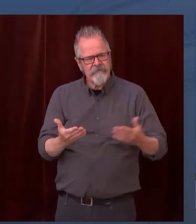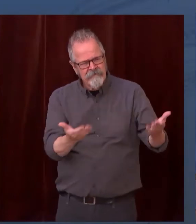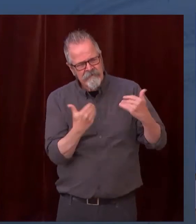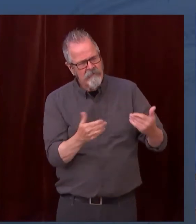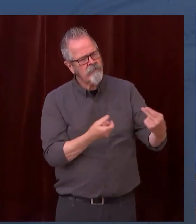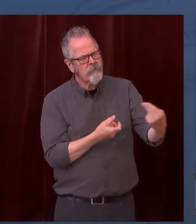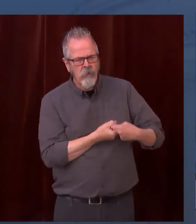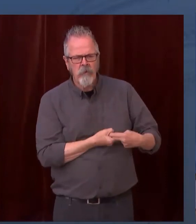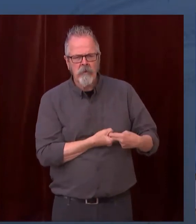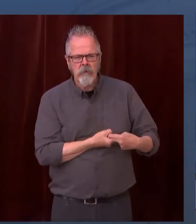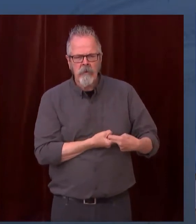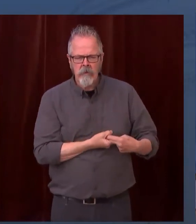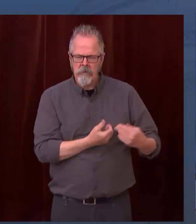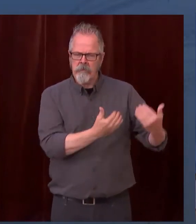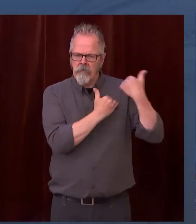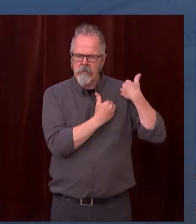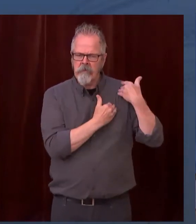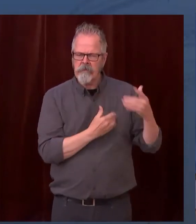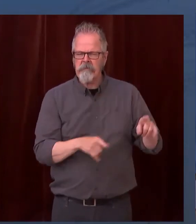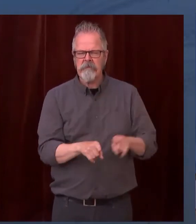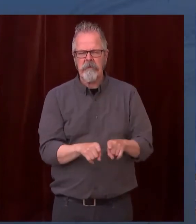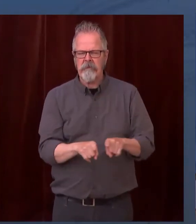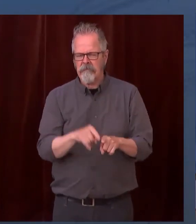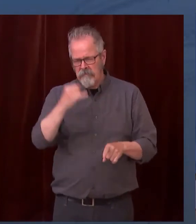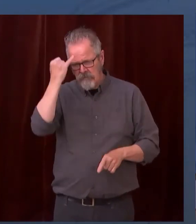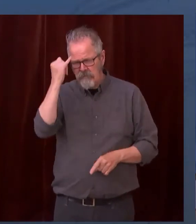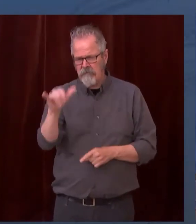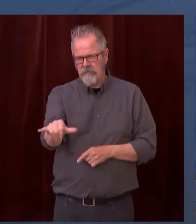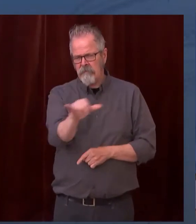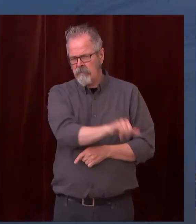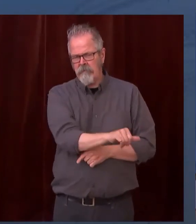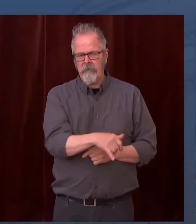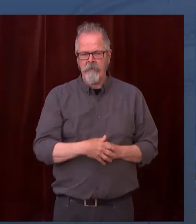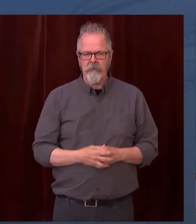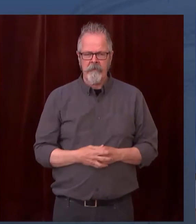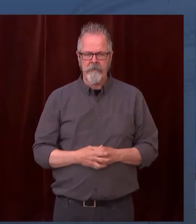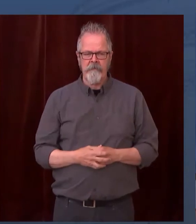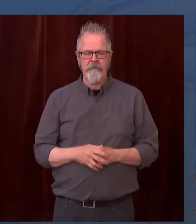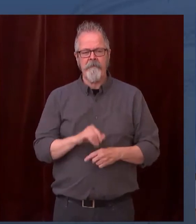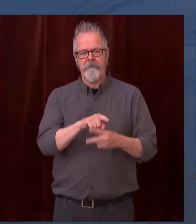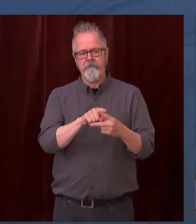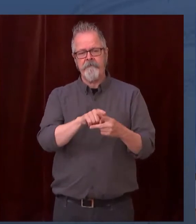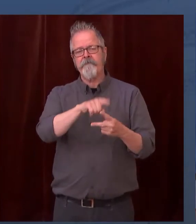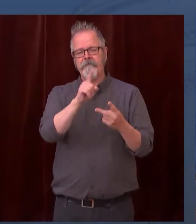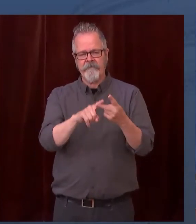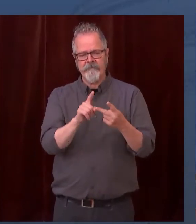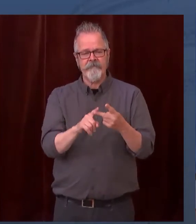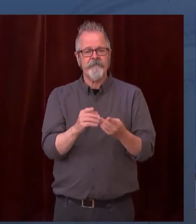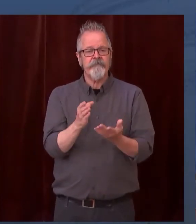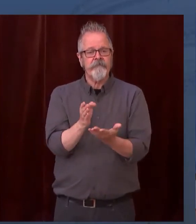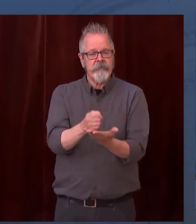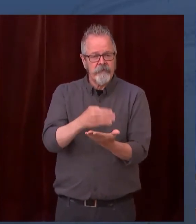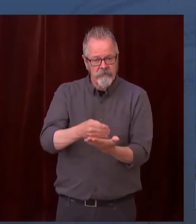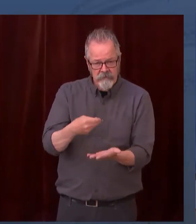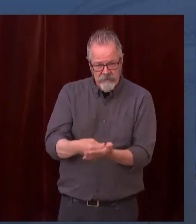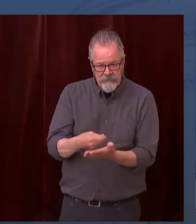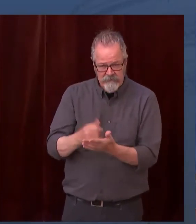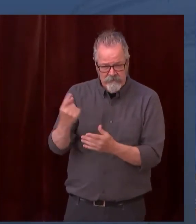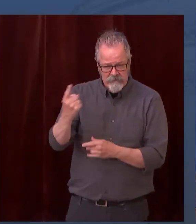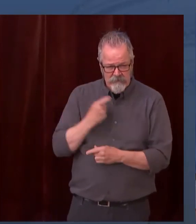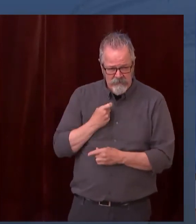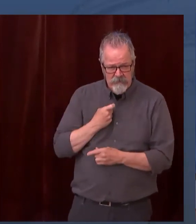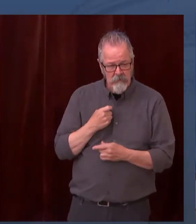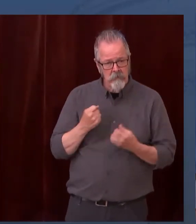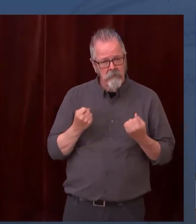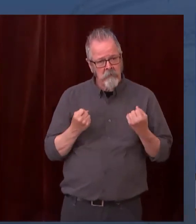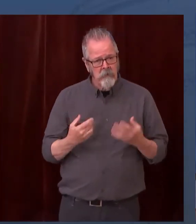the state to fulfill its obligations, up to January. We have a healthy reserve. We have